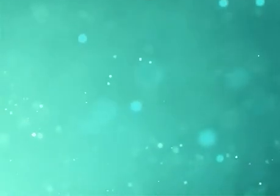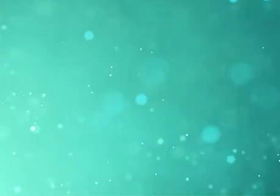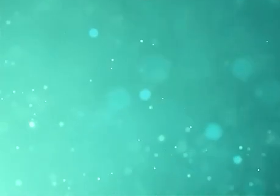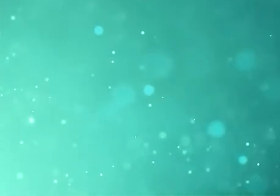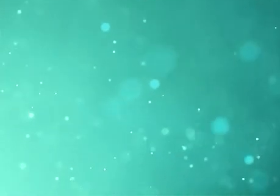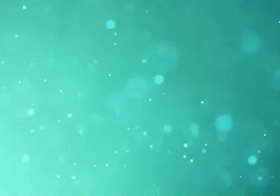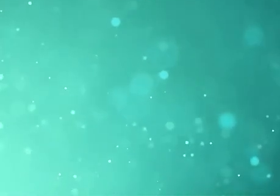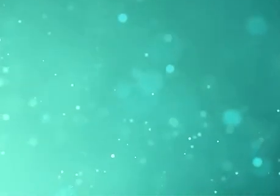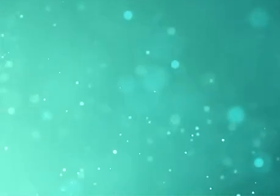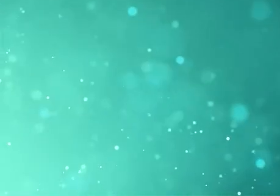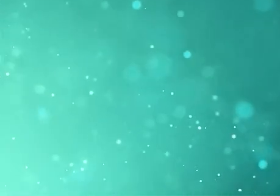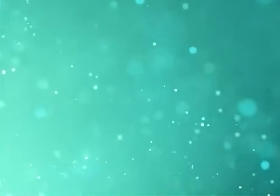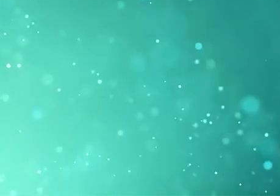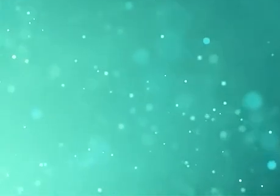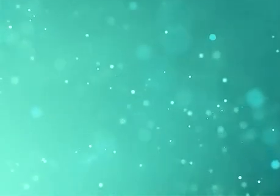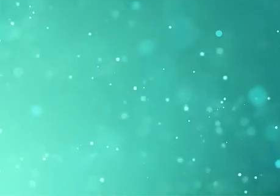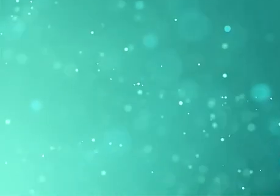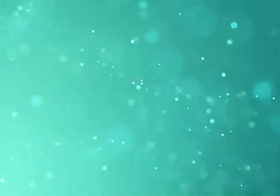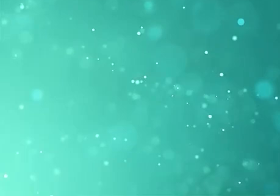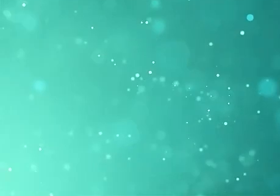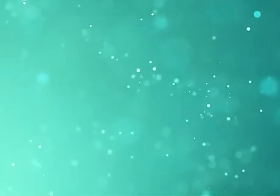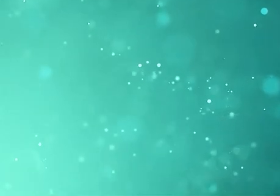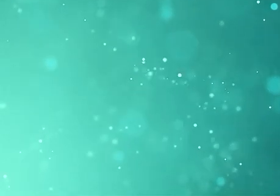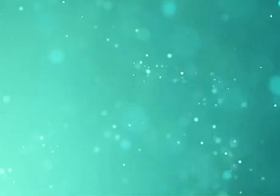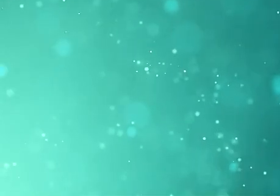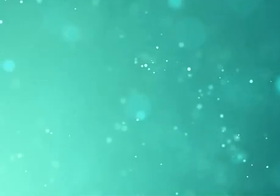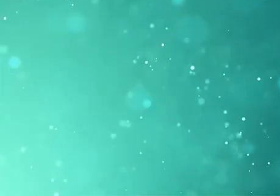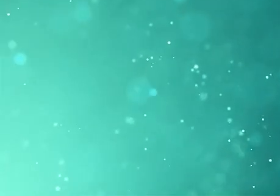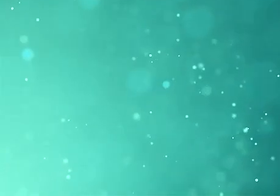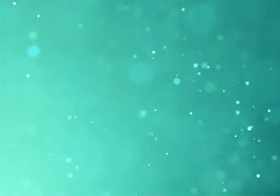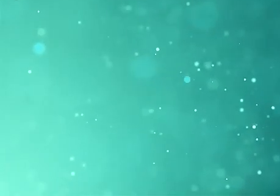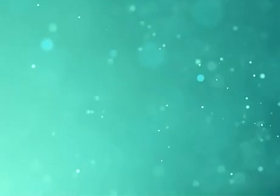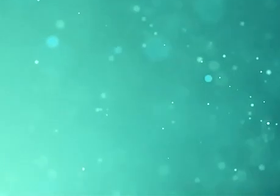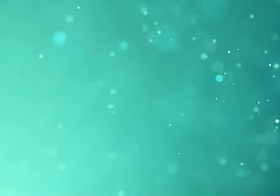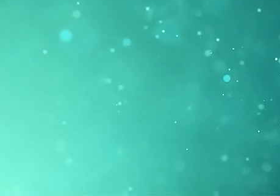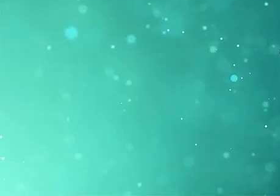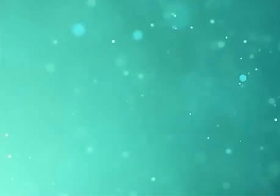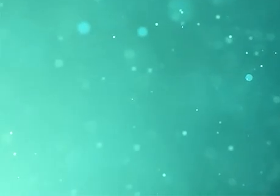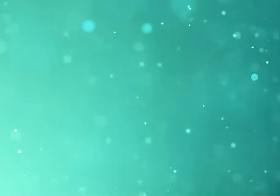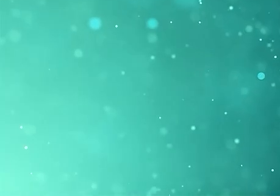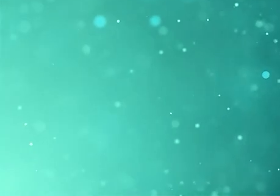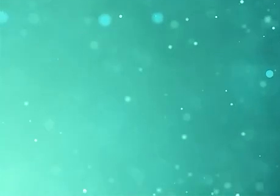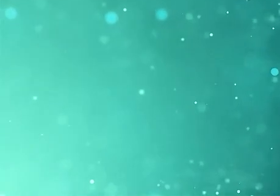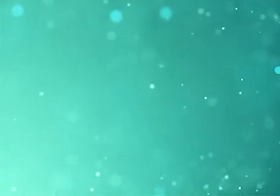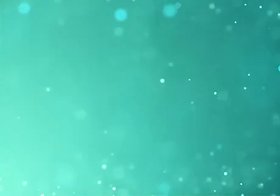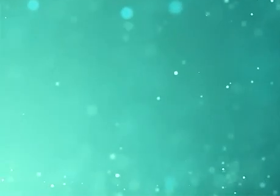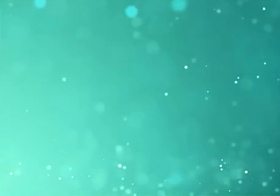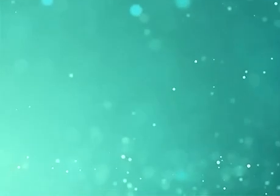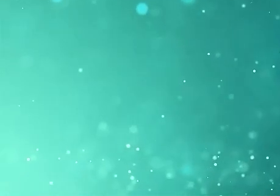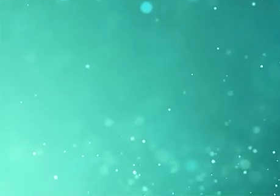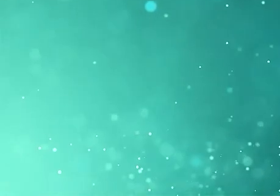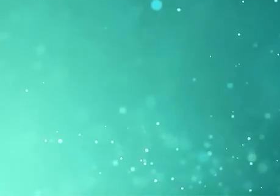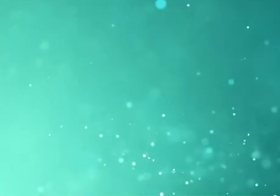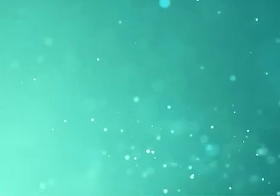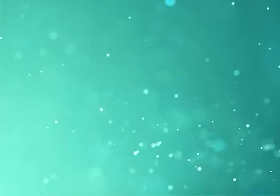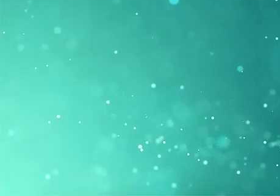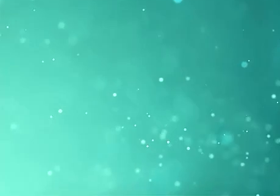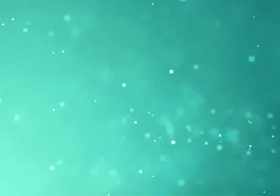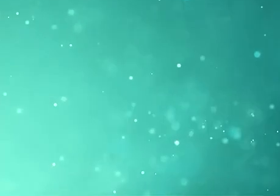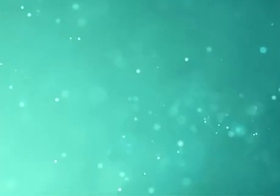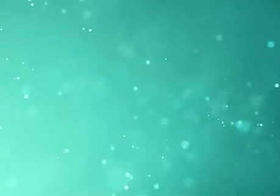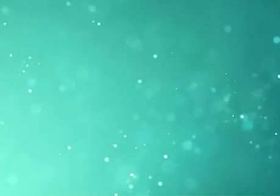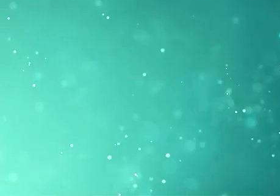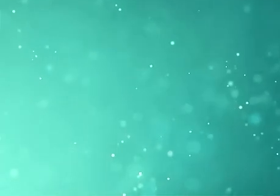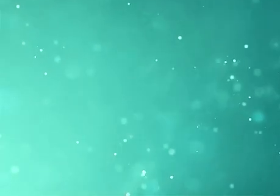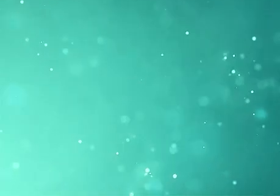mountain of Hira. I saw him and nobody else saw him. At that time, no